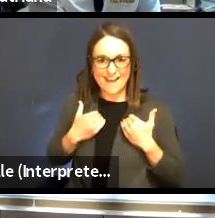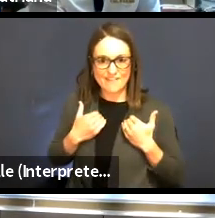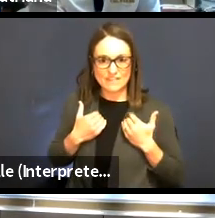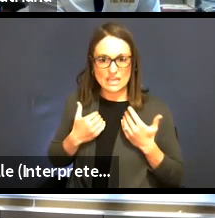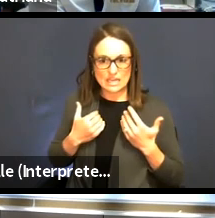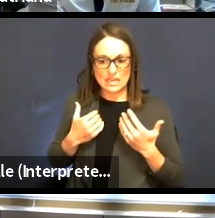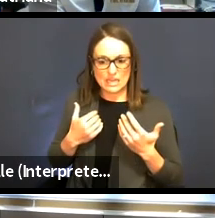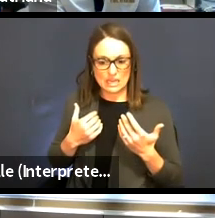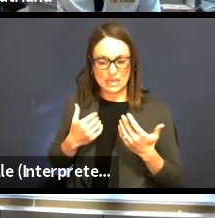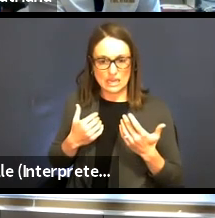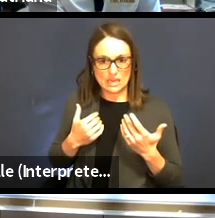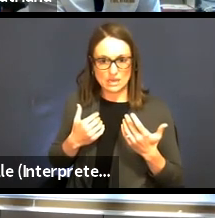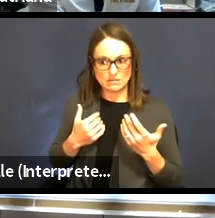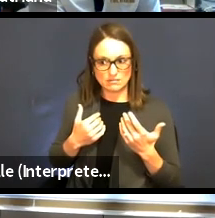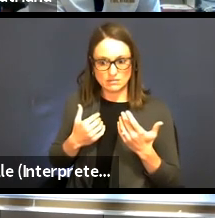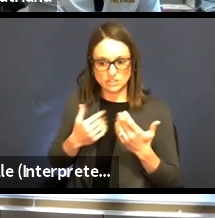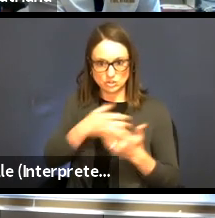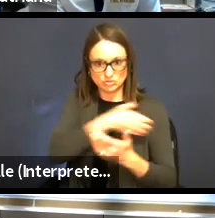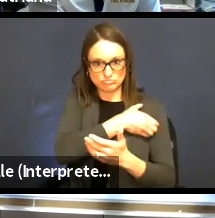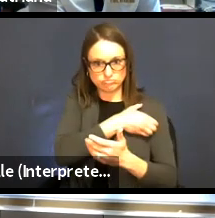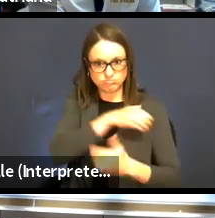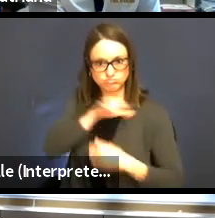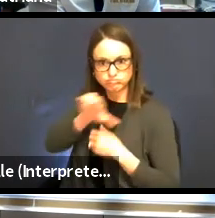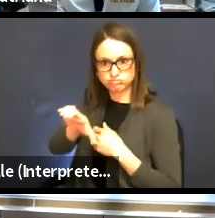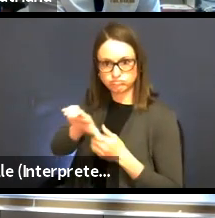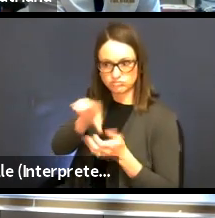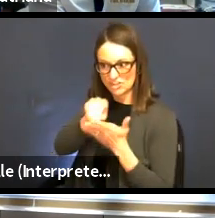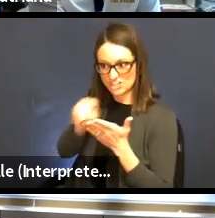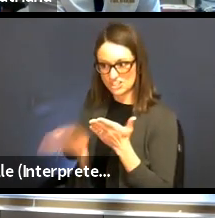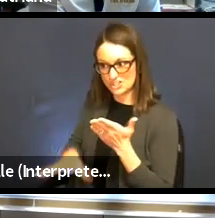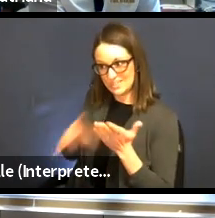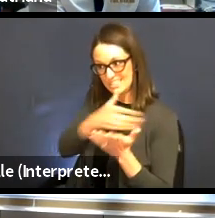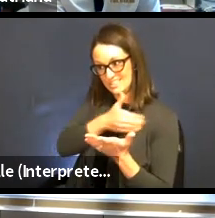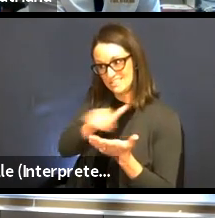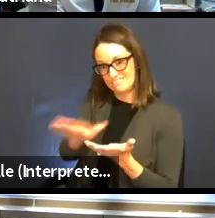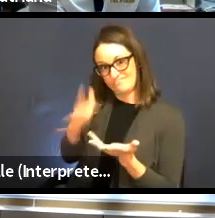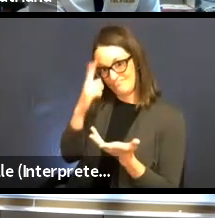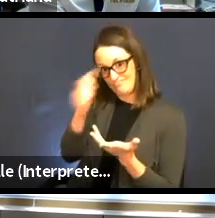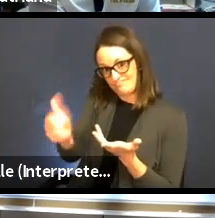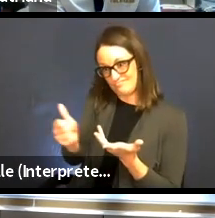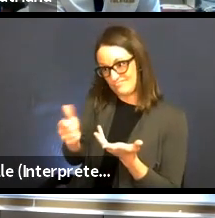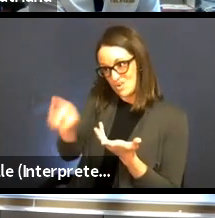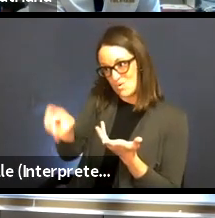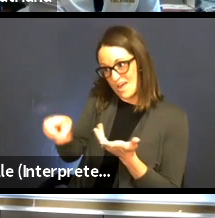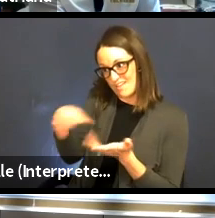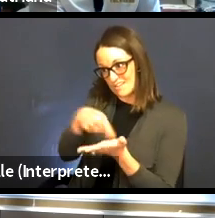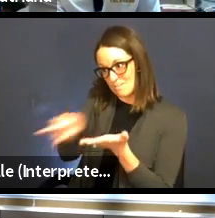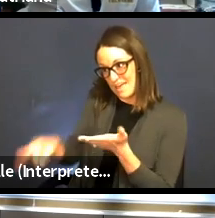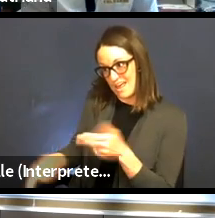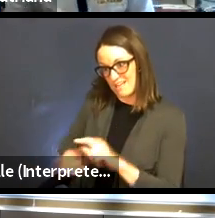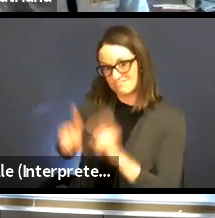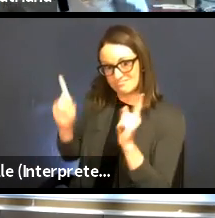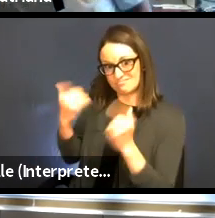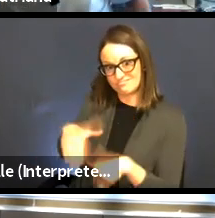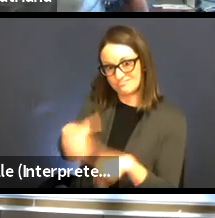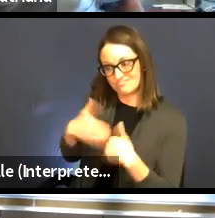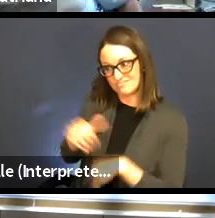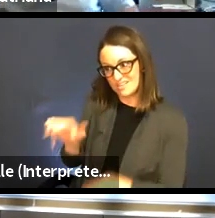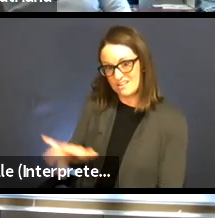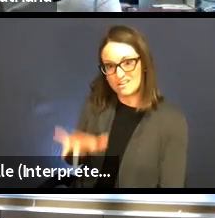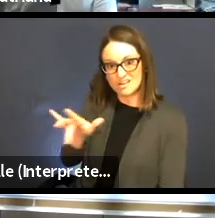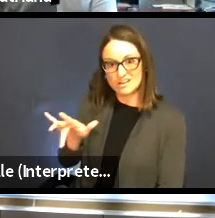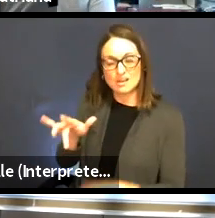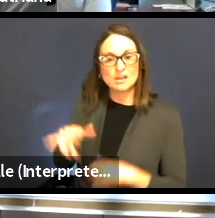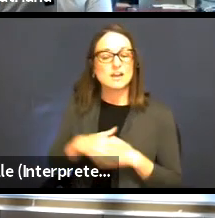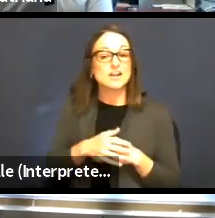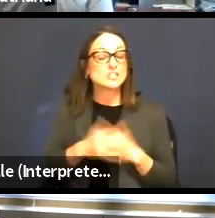it on the backs of students to make up for the shortfall. Trustee Jordan, you're absolutely correct. You know, one of the concerns is if you look at our budget, close to